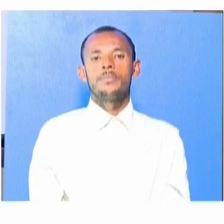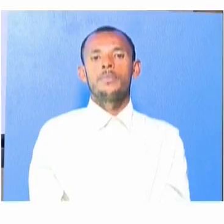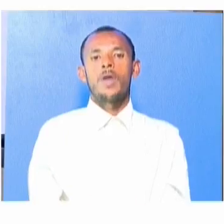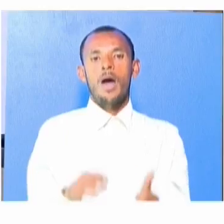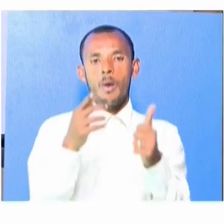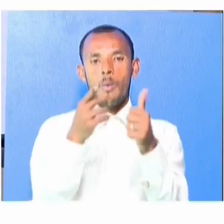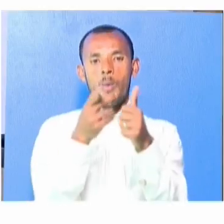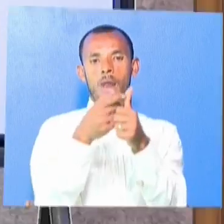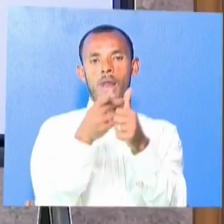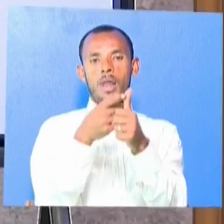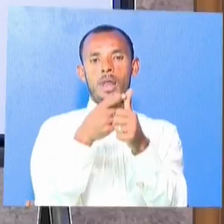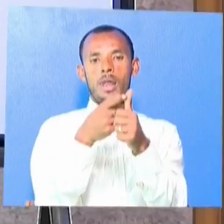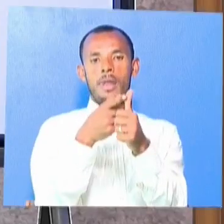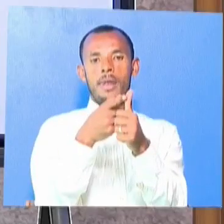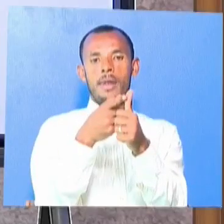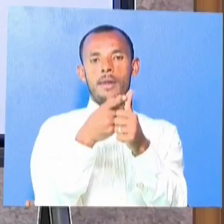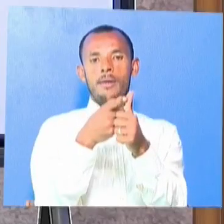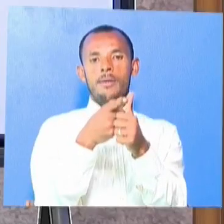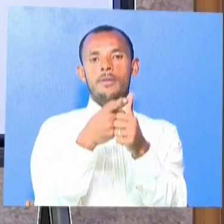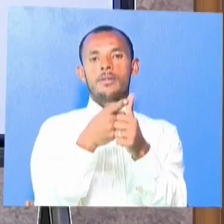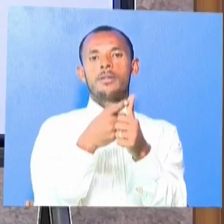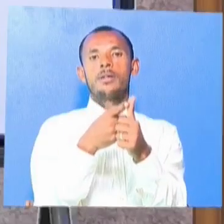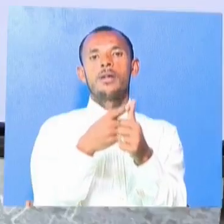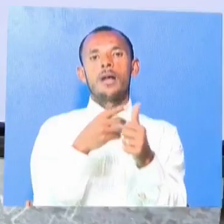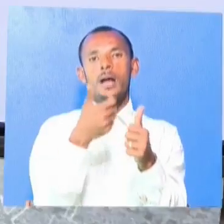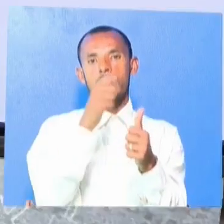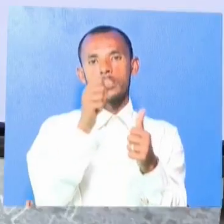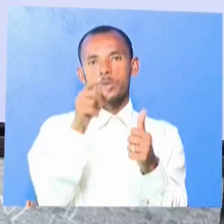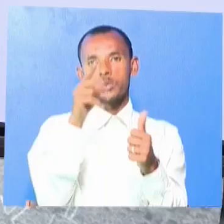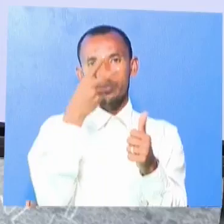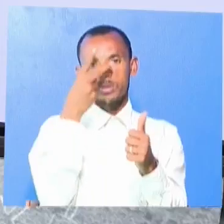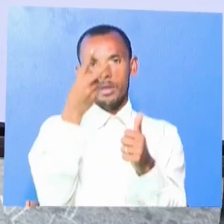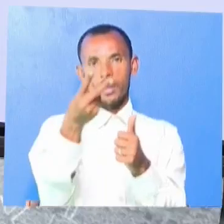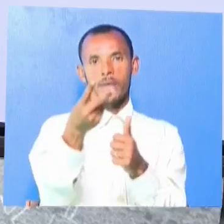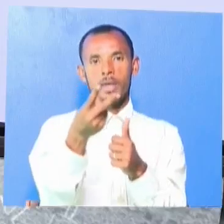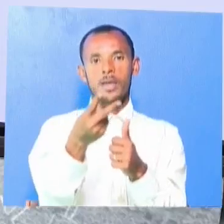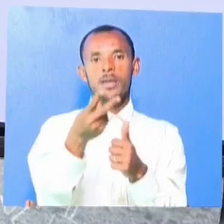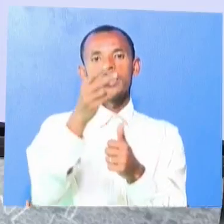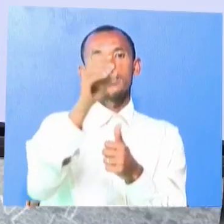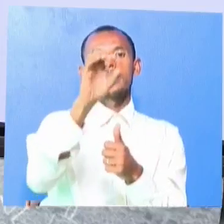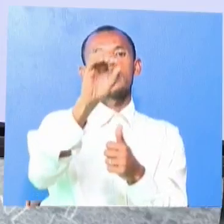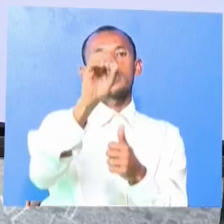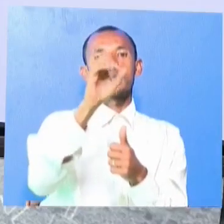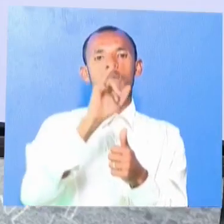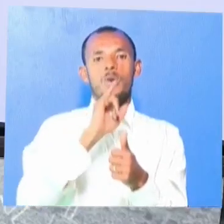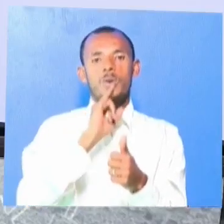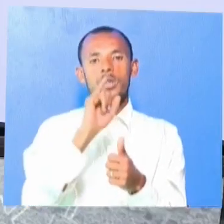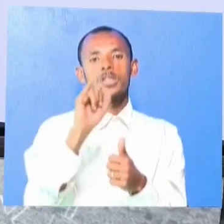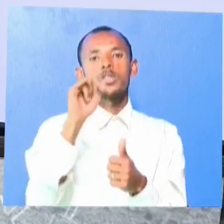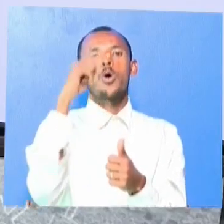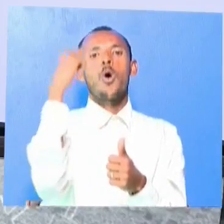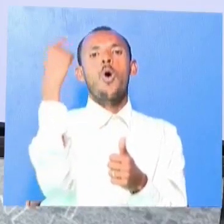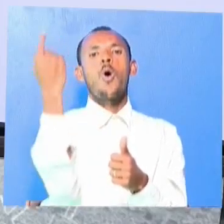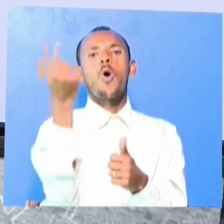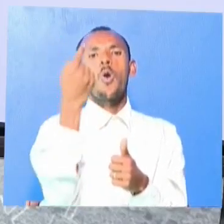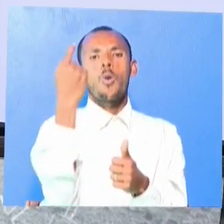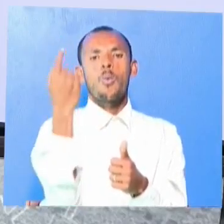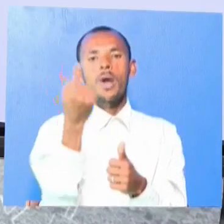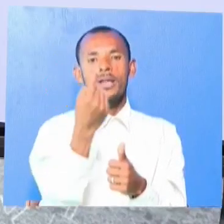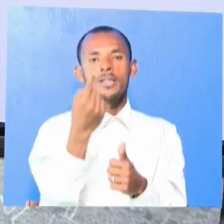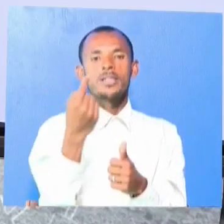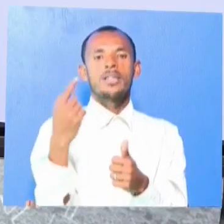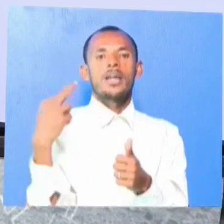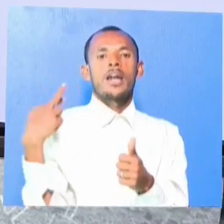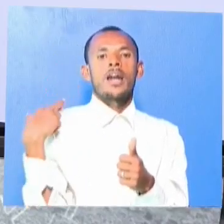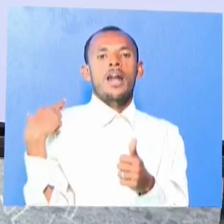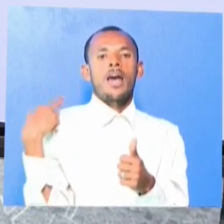One. As you can see, 0 is always to the right of negative